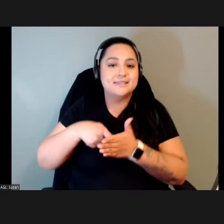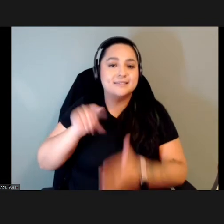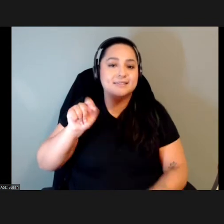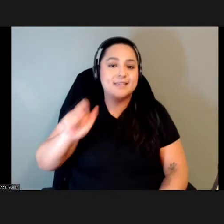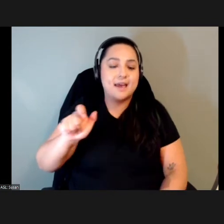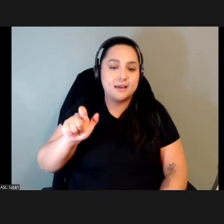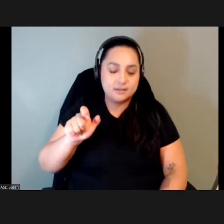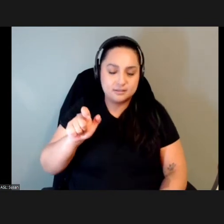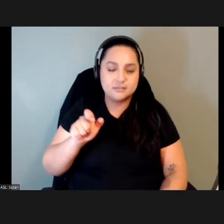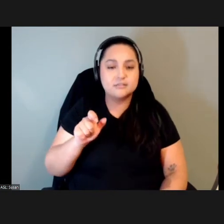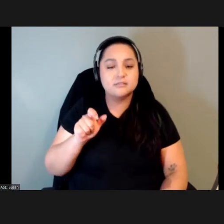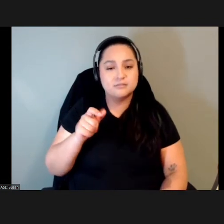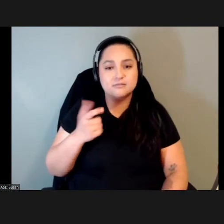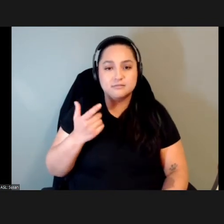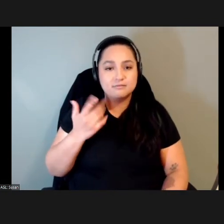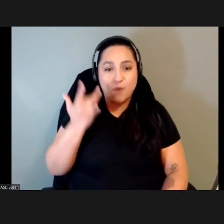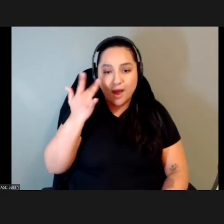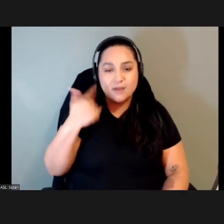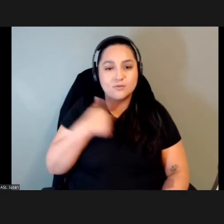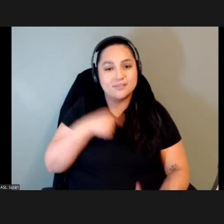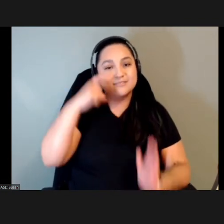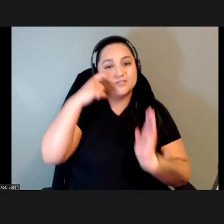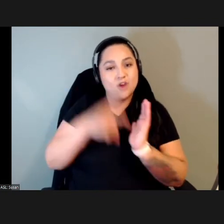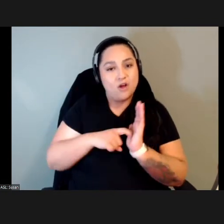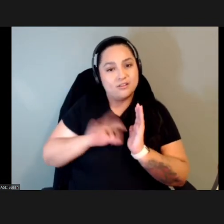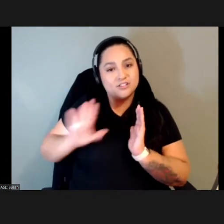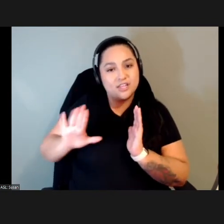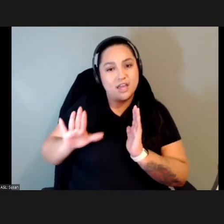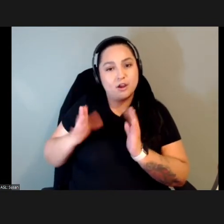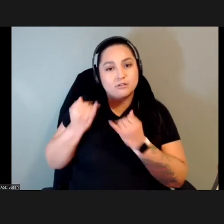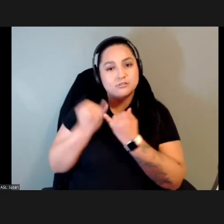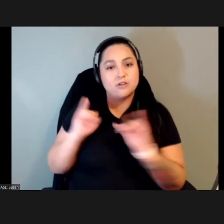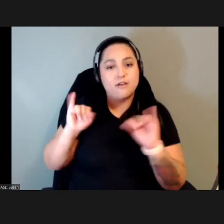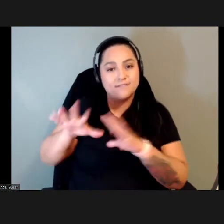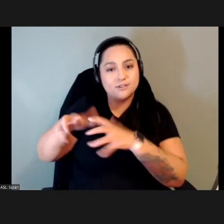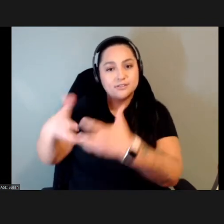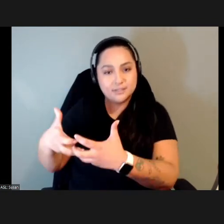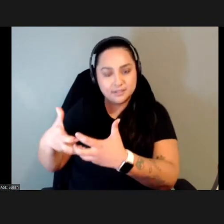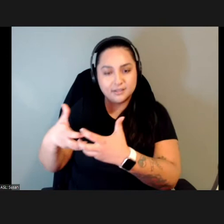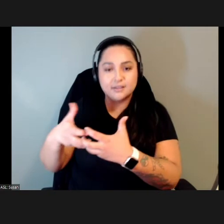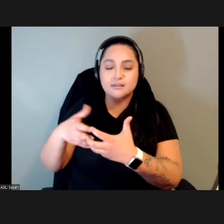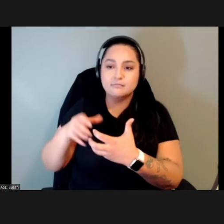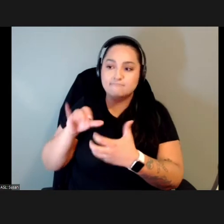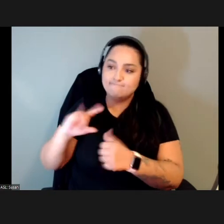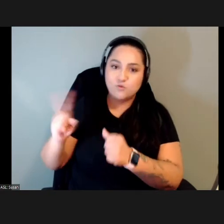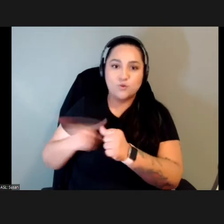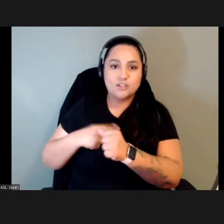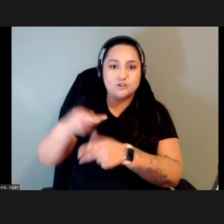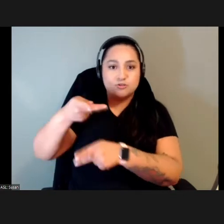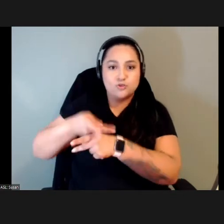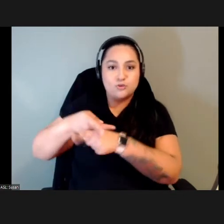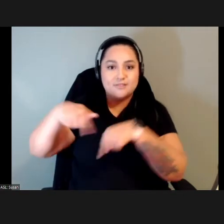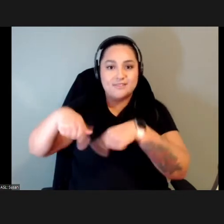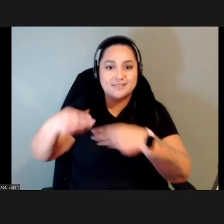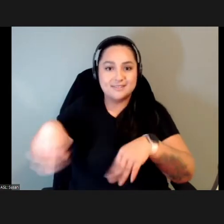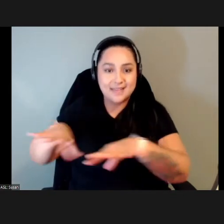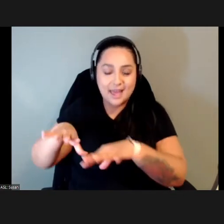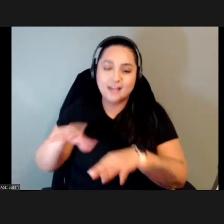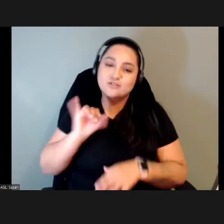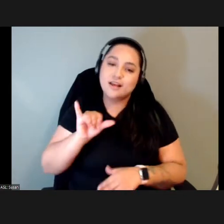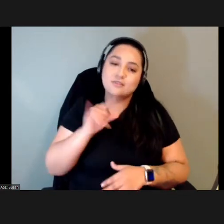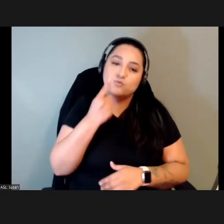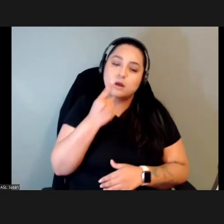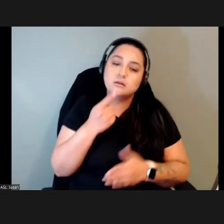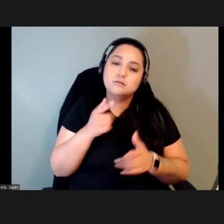sovereignty of the original stewards of this land and is another small step in the process of repair